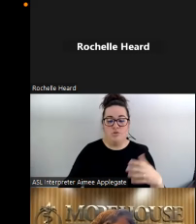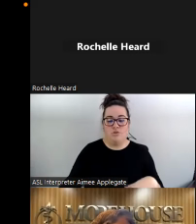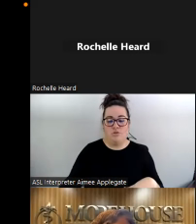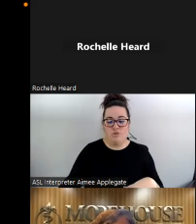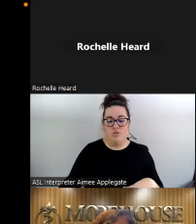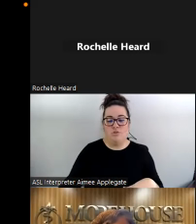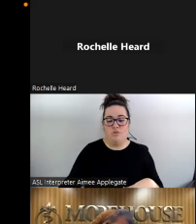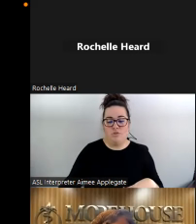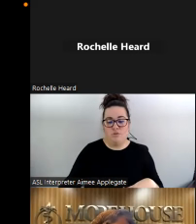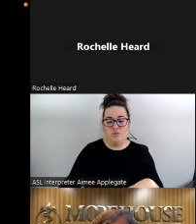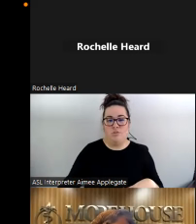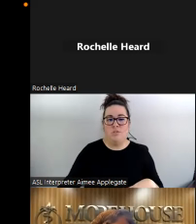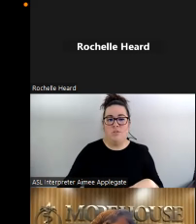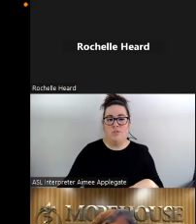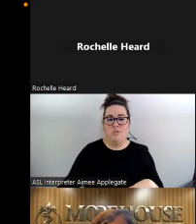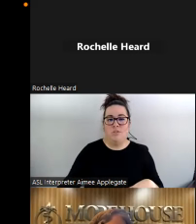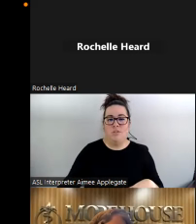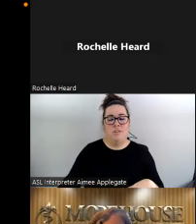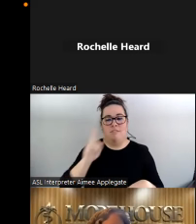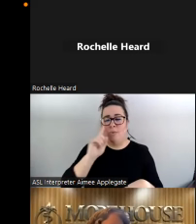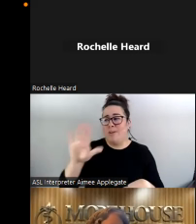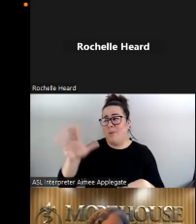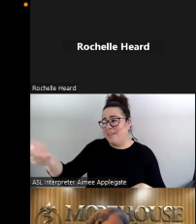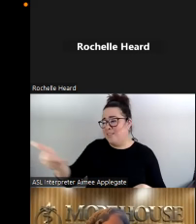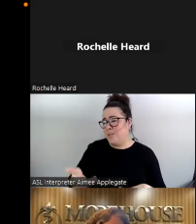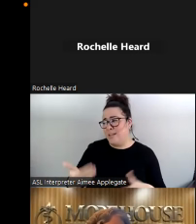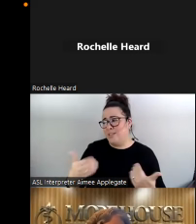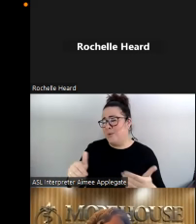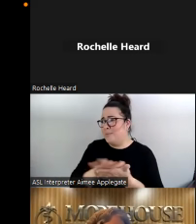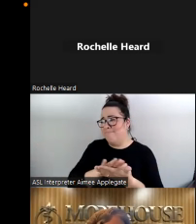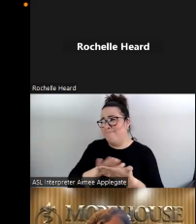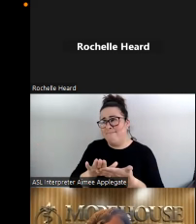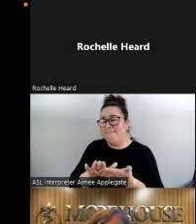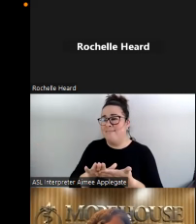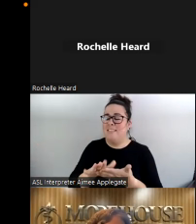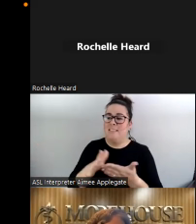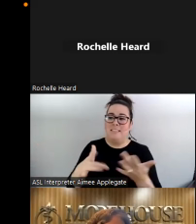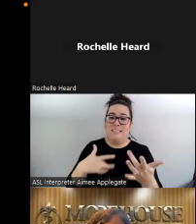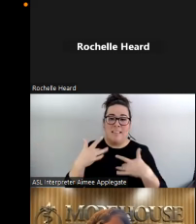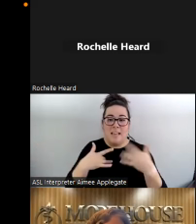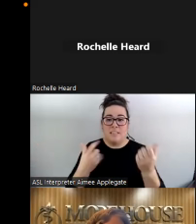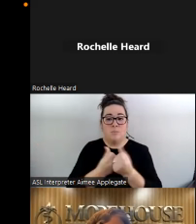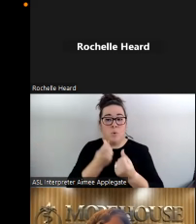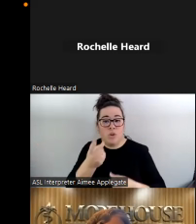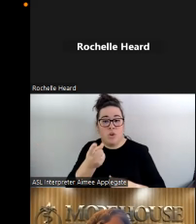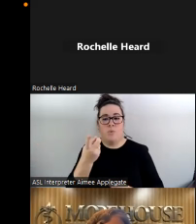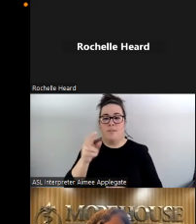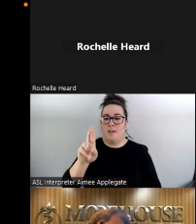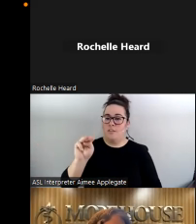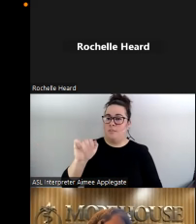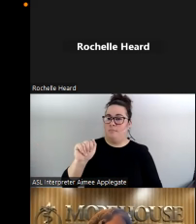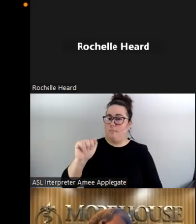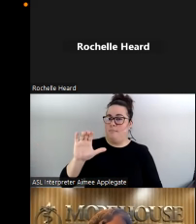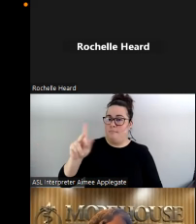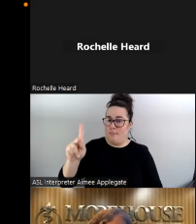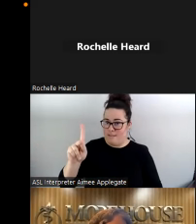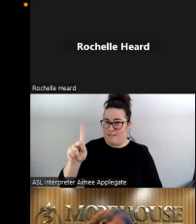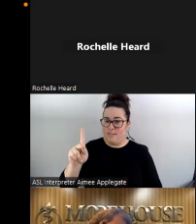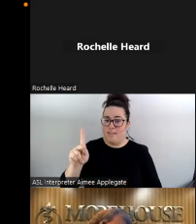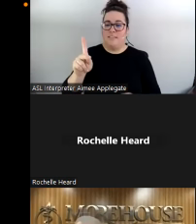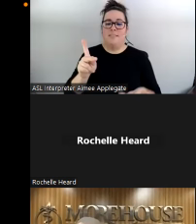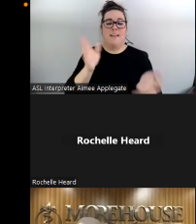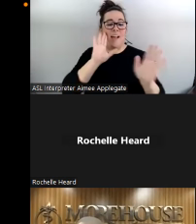of an introduction, Carmen. It's always a pleasure to be supporting you and Dr. Mack in what is a very important initiative. Also, a quick shout out to Dr. Holliday,